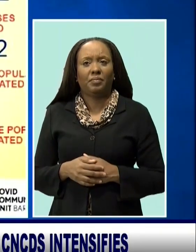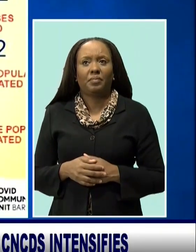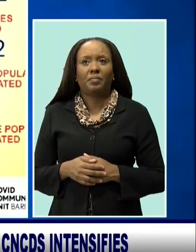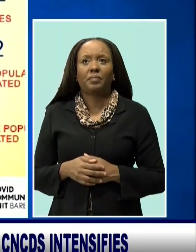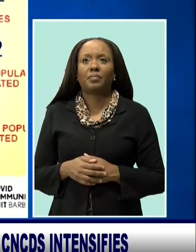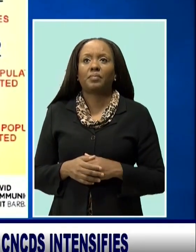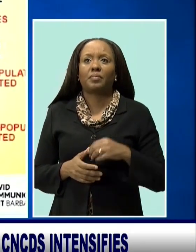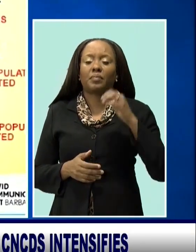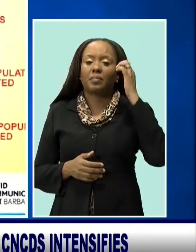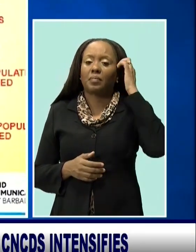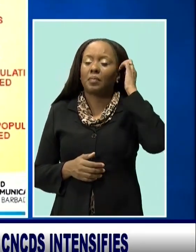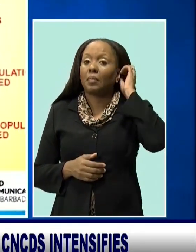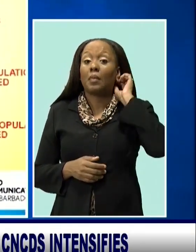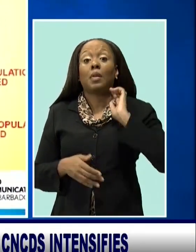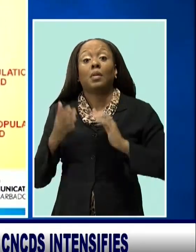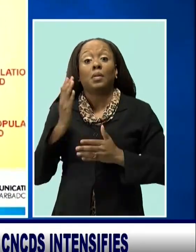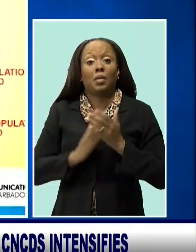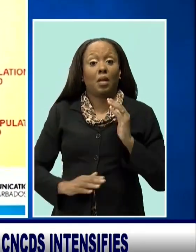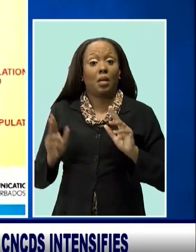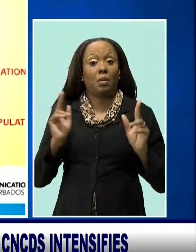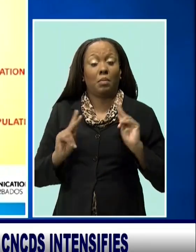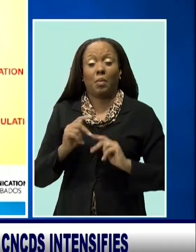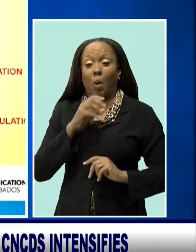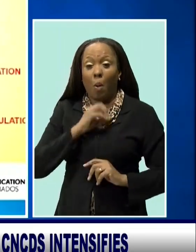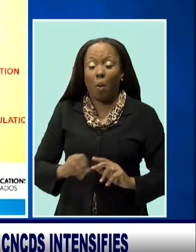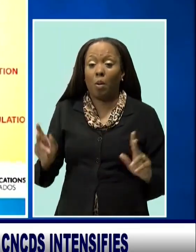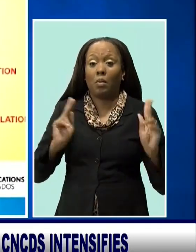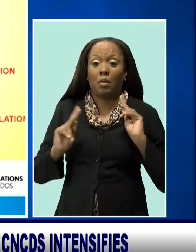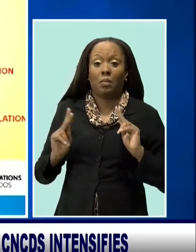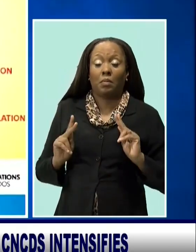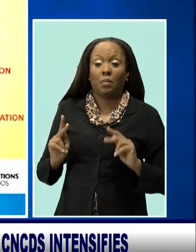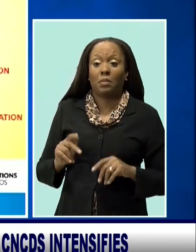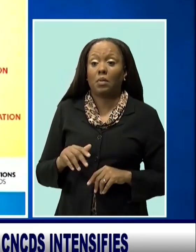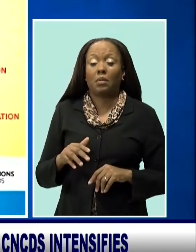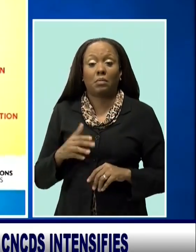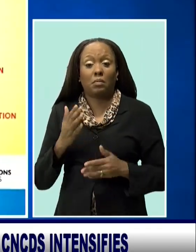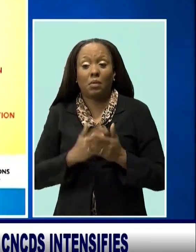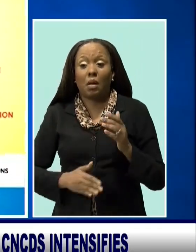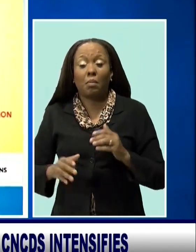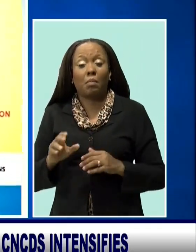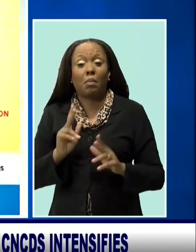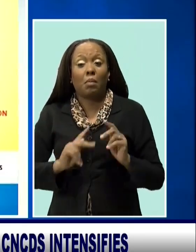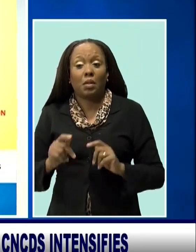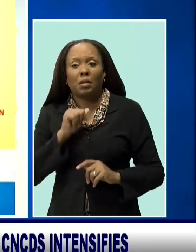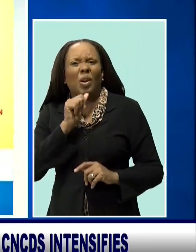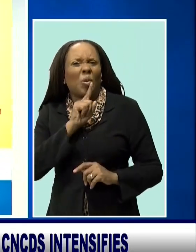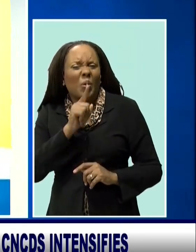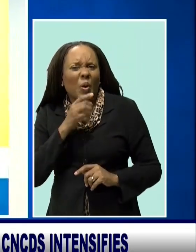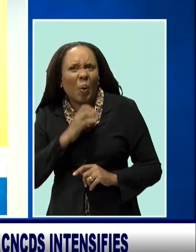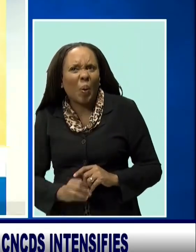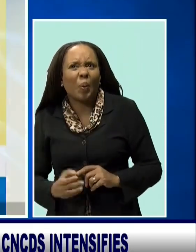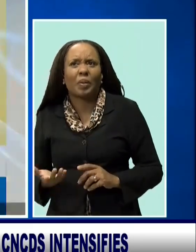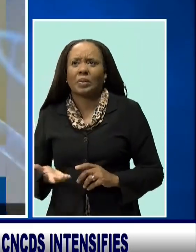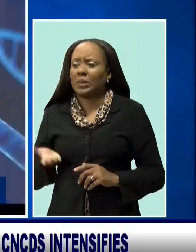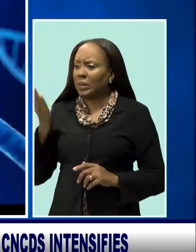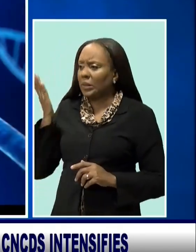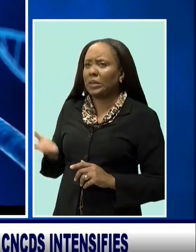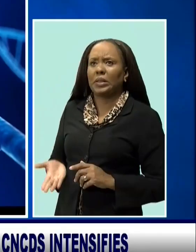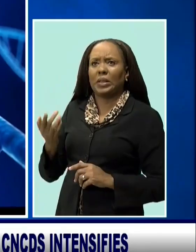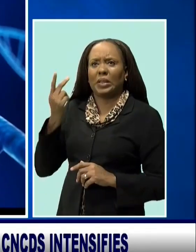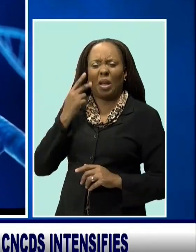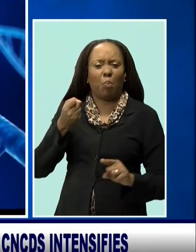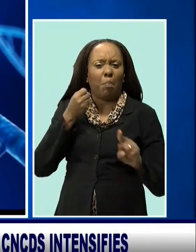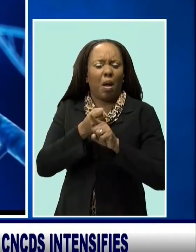People and some not so old with chronic non-communicable diseases make up the majority of those dying over the last month as the Delta